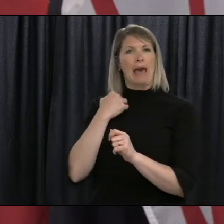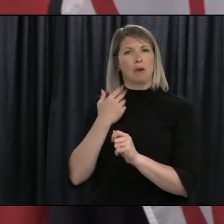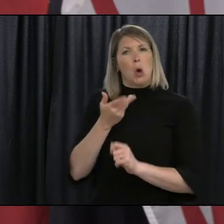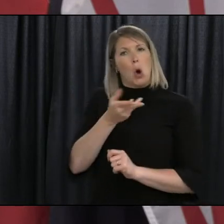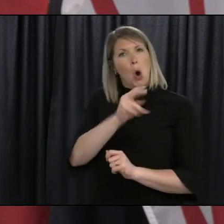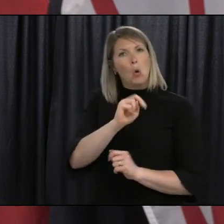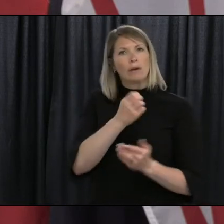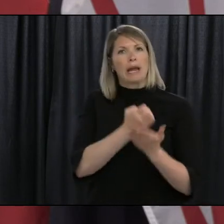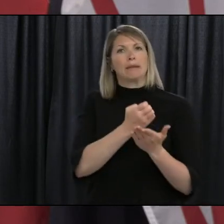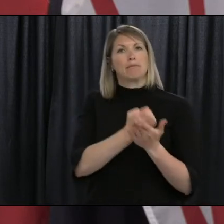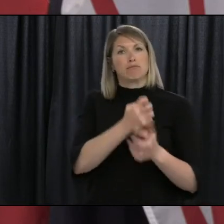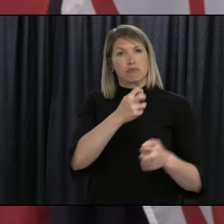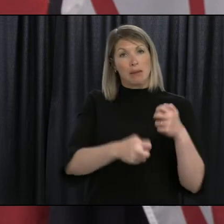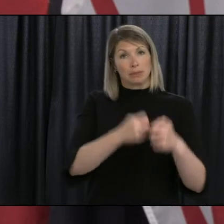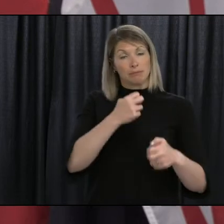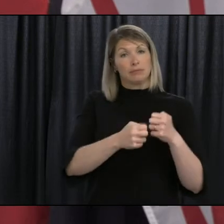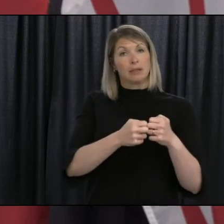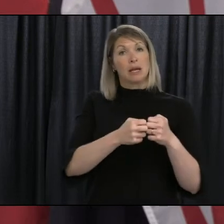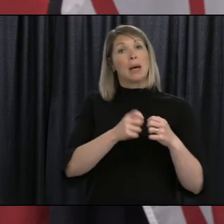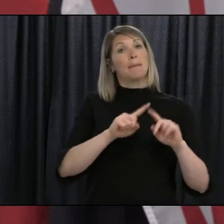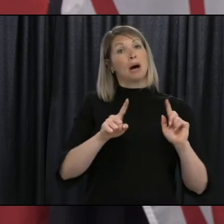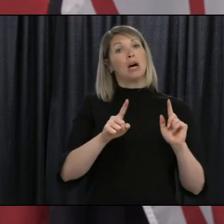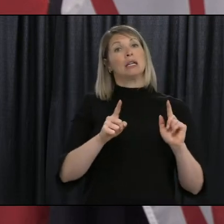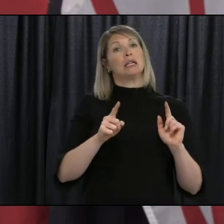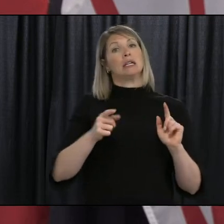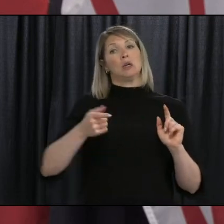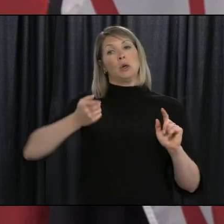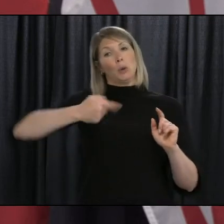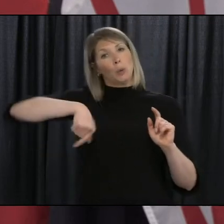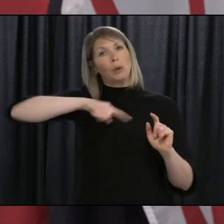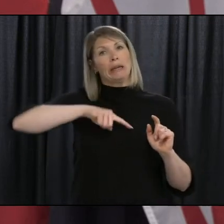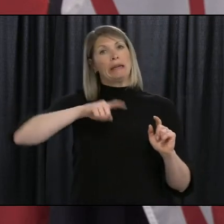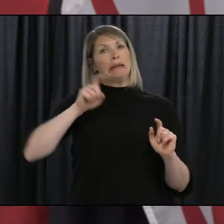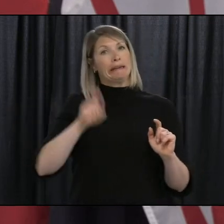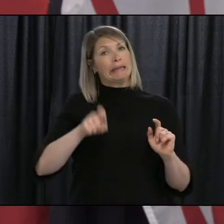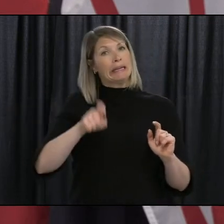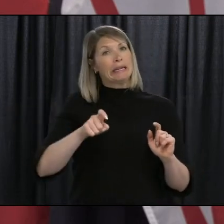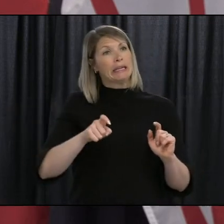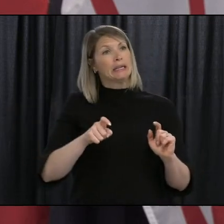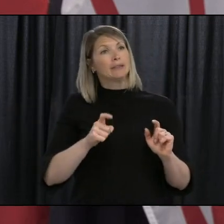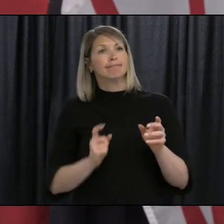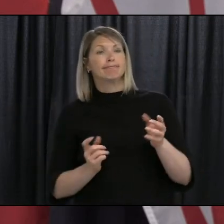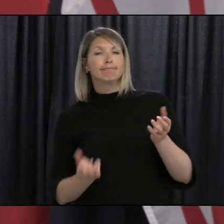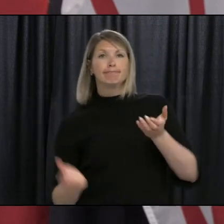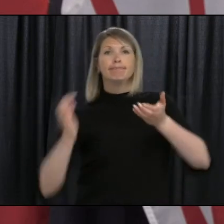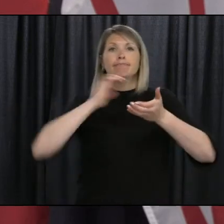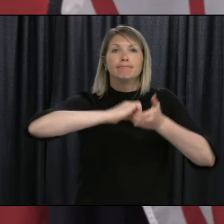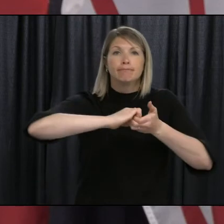including ours, that part of the solution is collaboration with Ottawa and